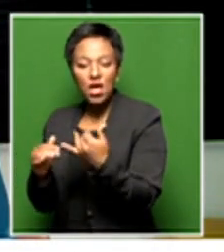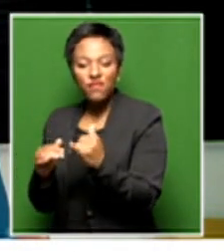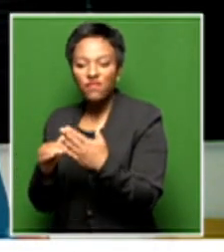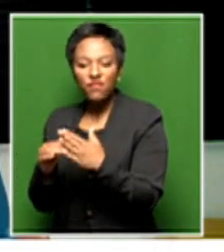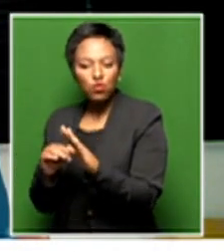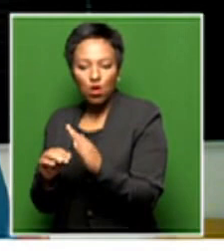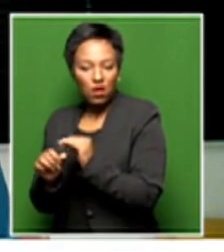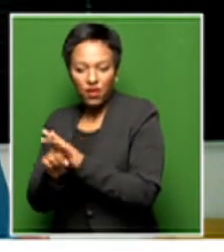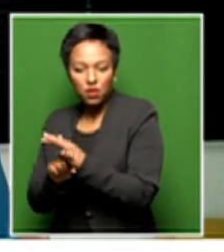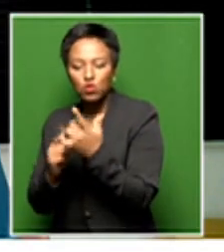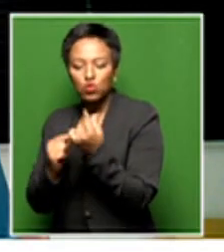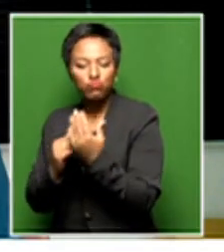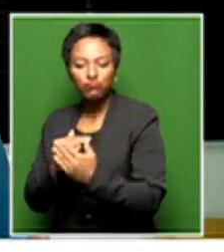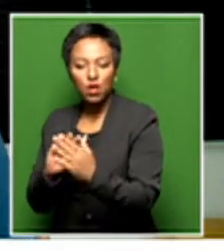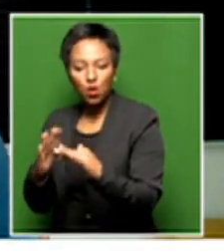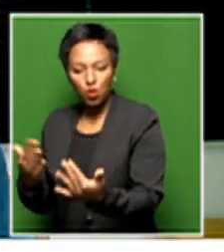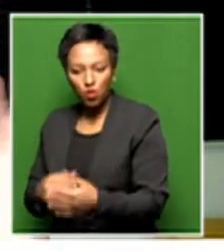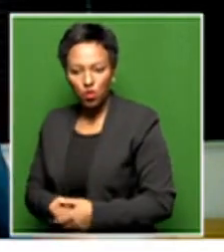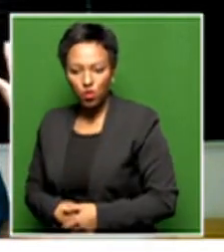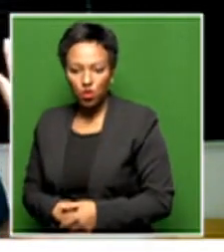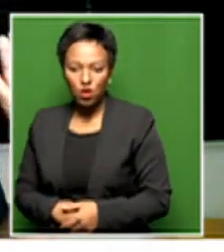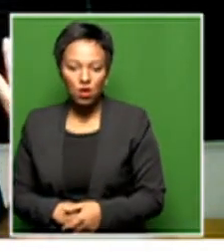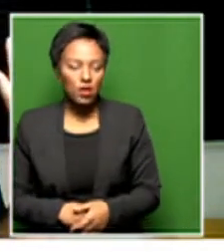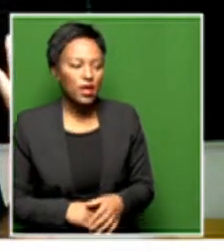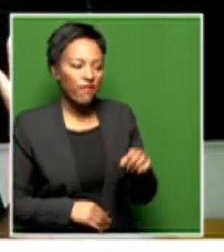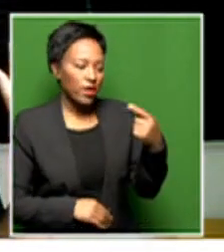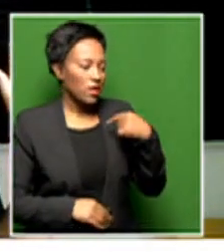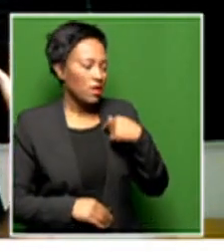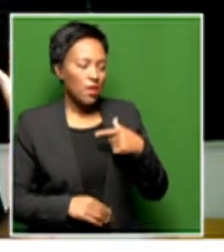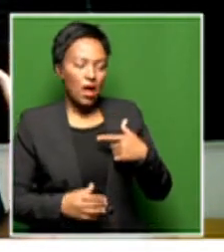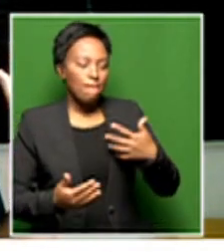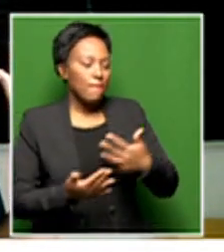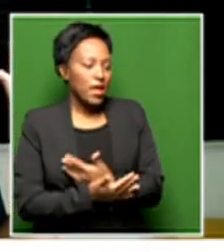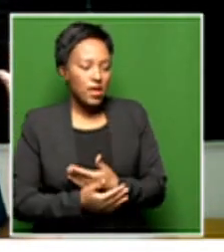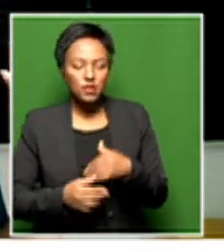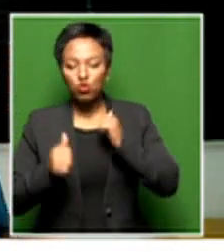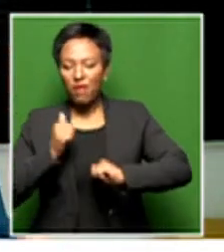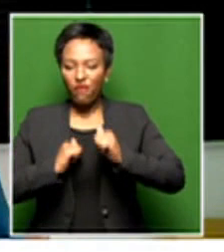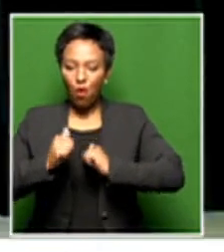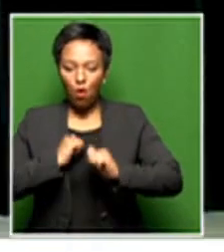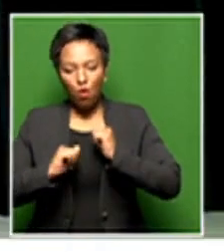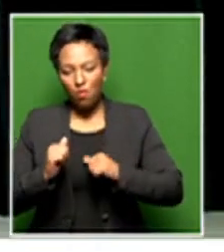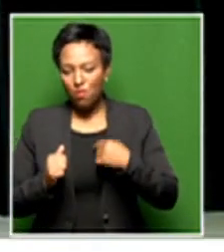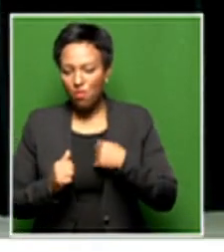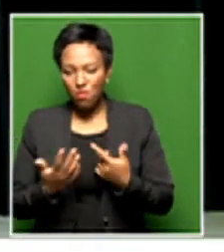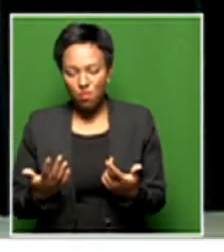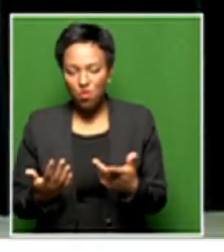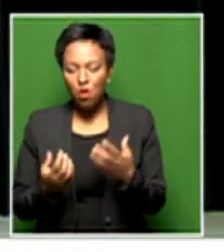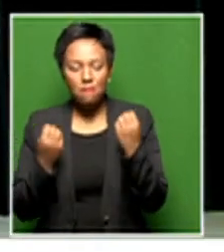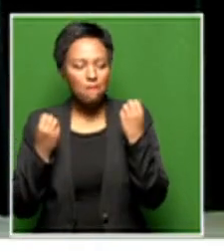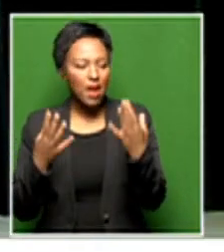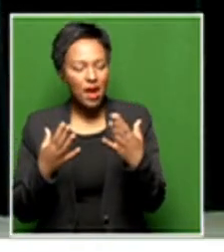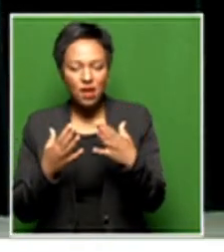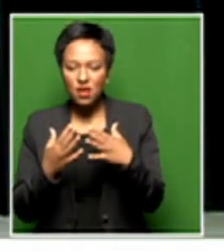coping? Oh, first of all, I say I missed the stage. Honestly, I can't lie about that. I missed the stage. I had so many